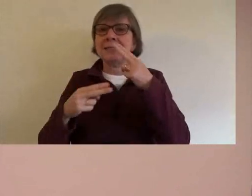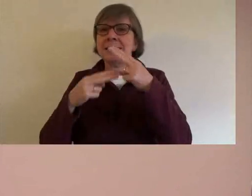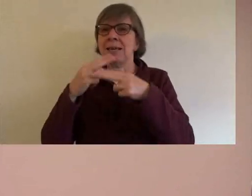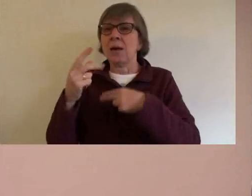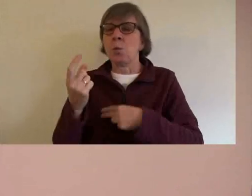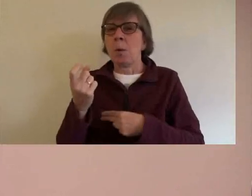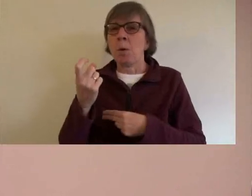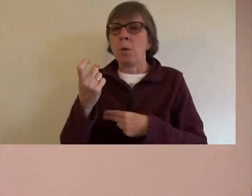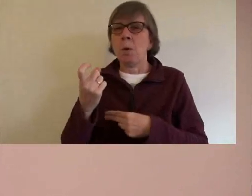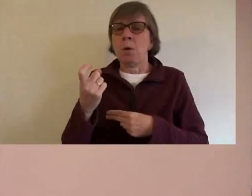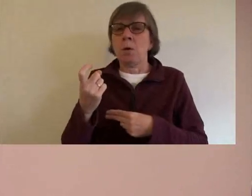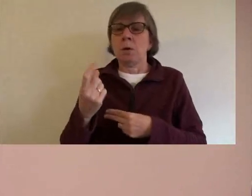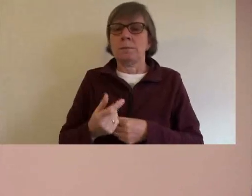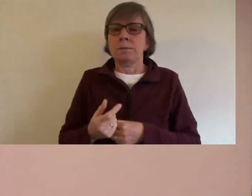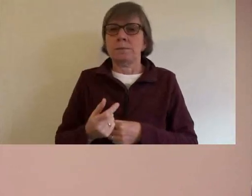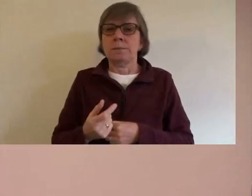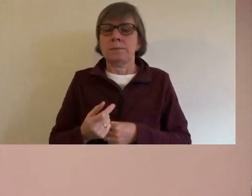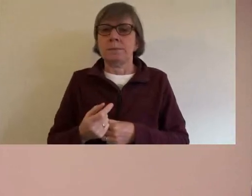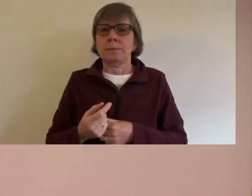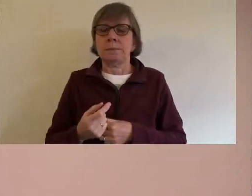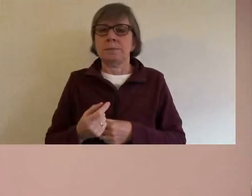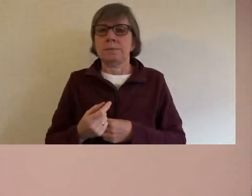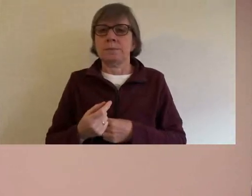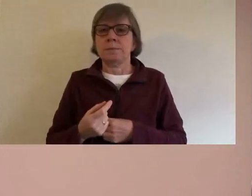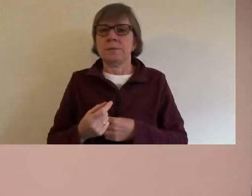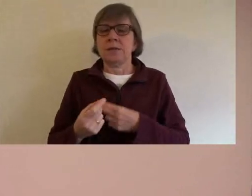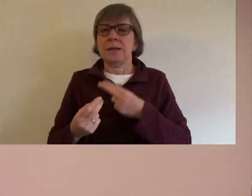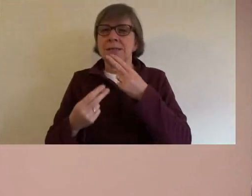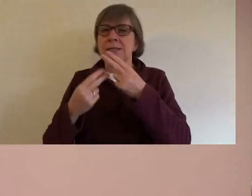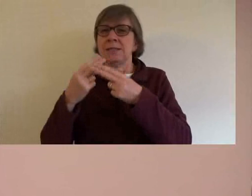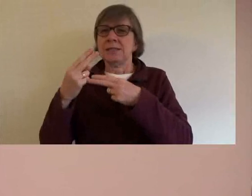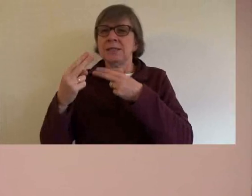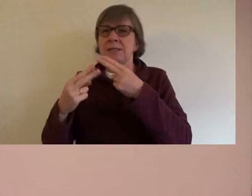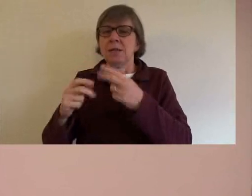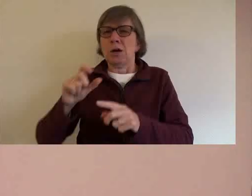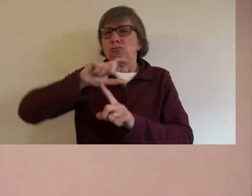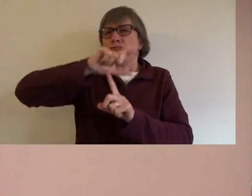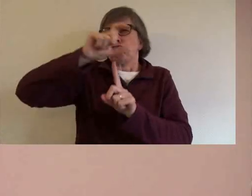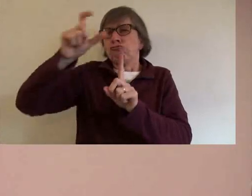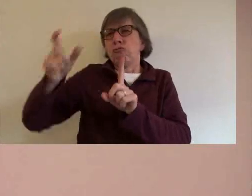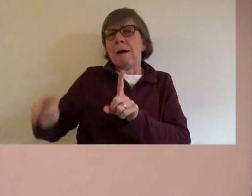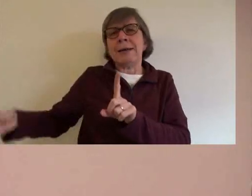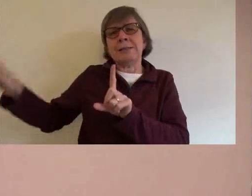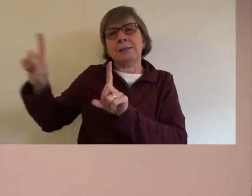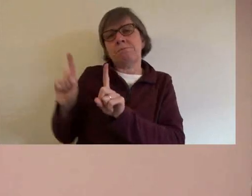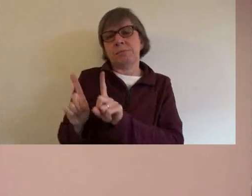this morning, let's sing one more song together. Let's sing the song, Christ